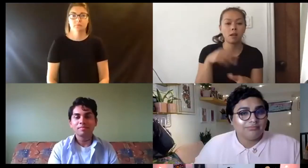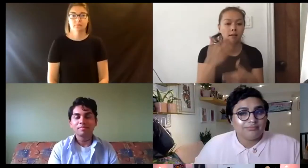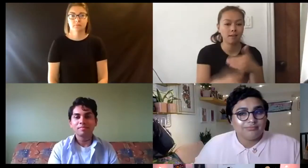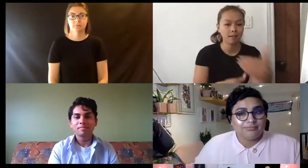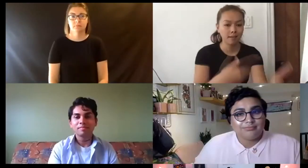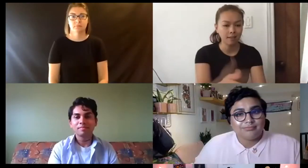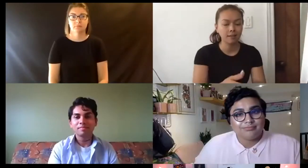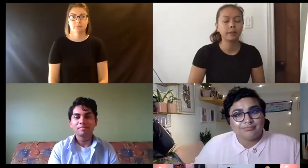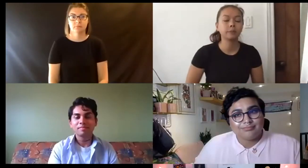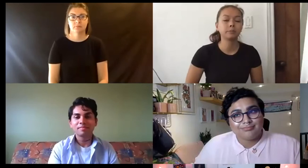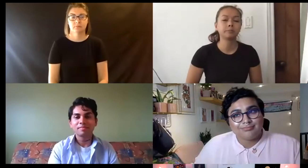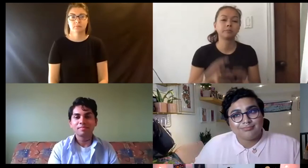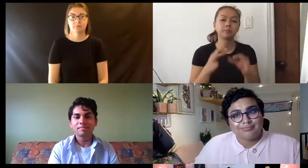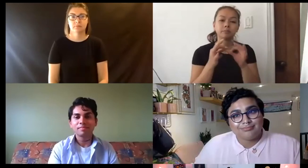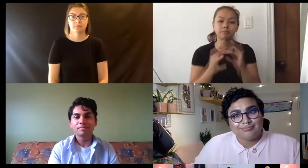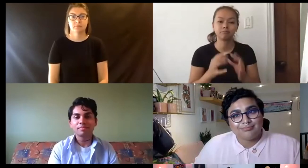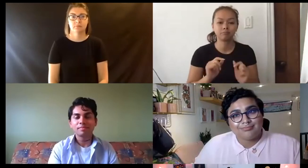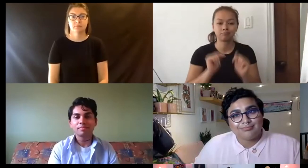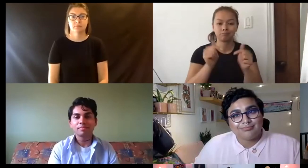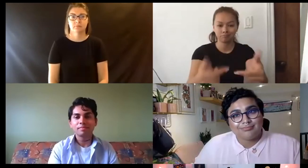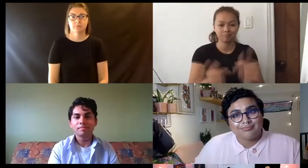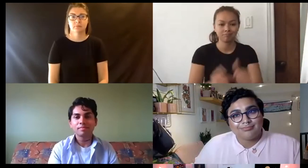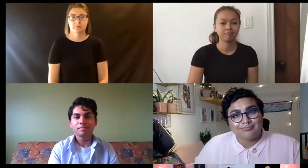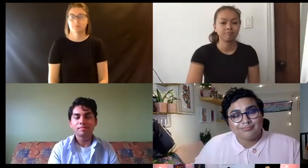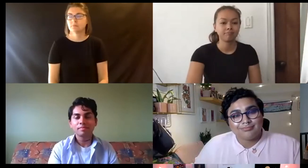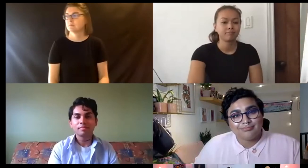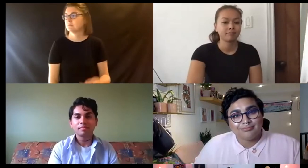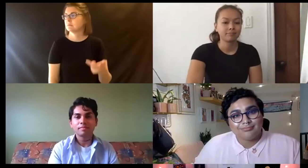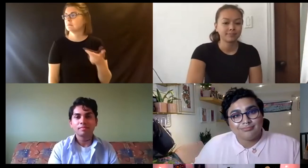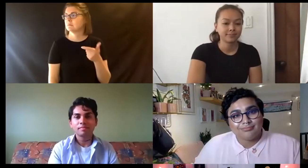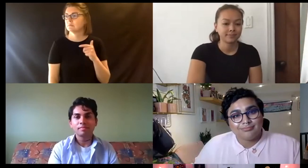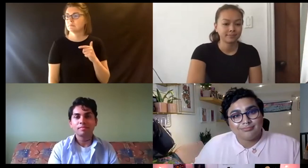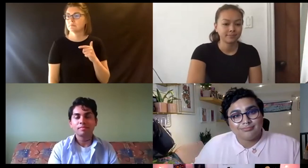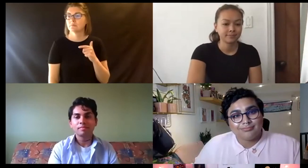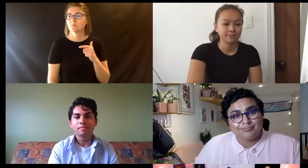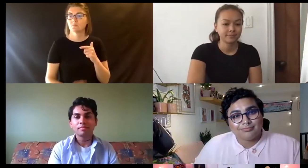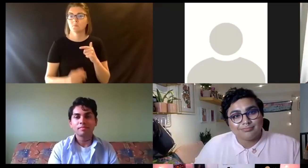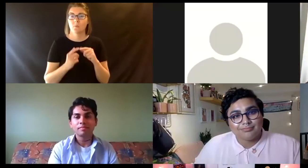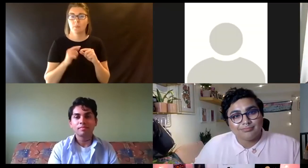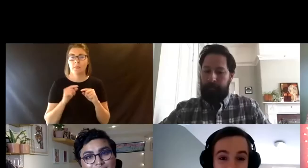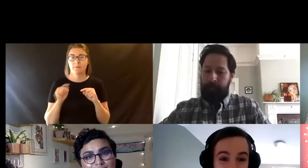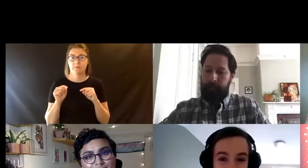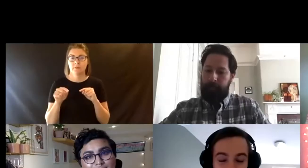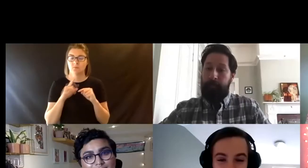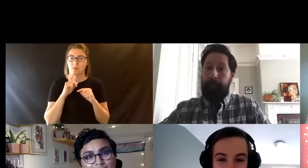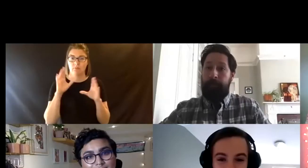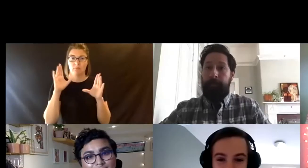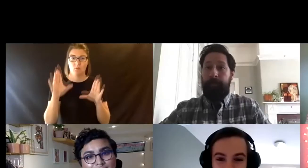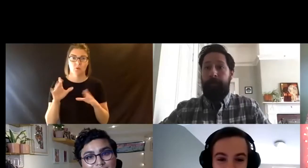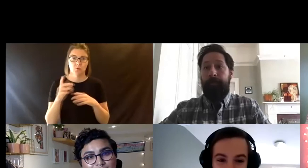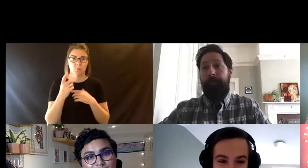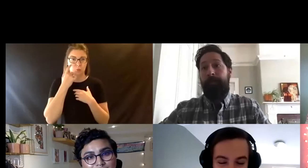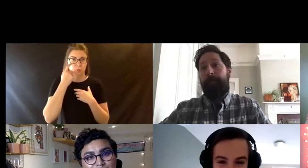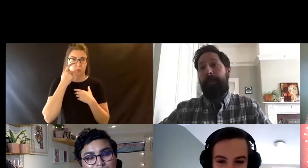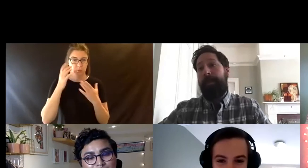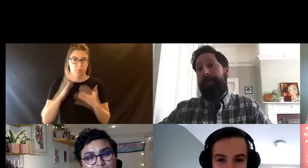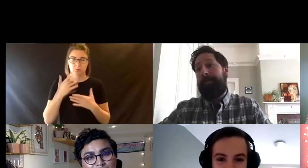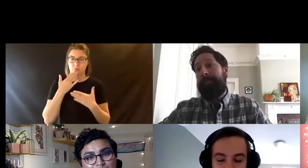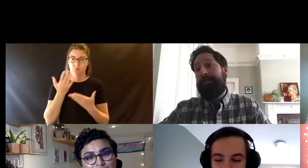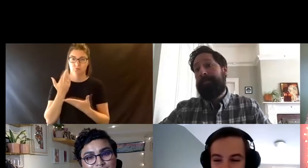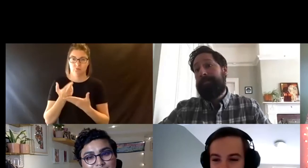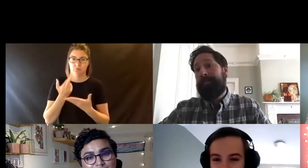many things. One thing that comes to mind here is from this great YouTuber who puts out really great